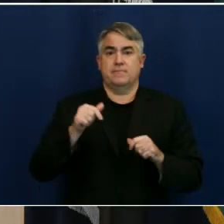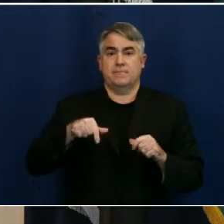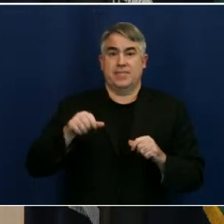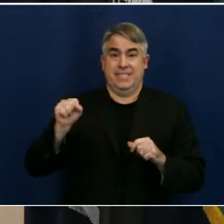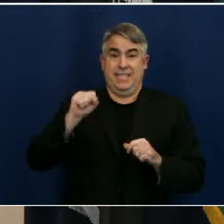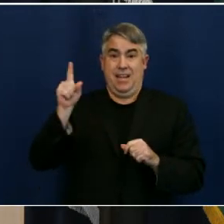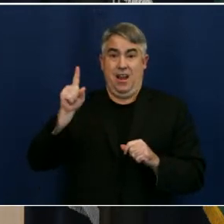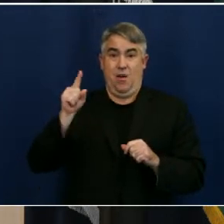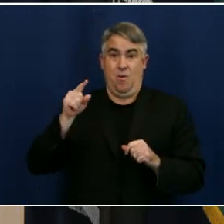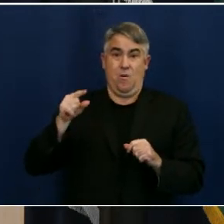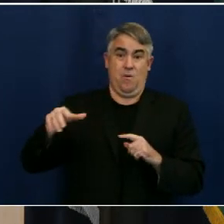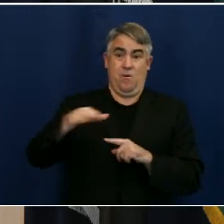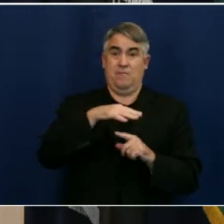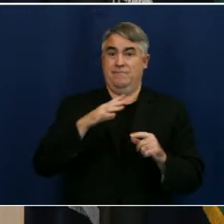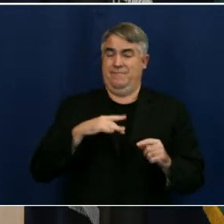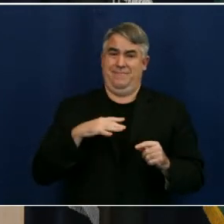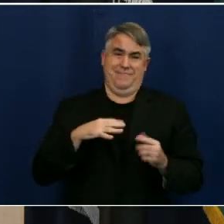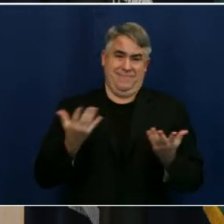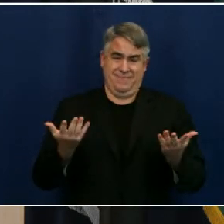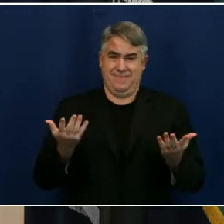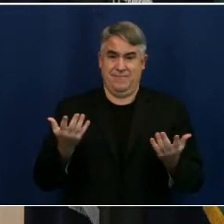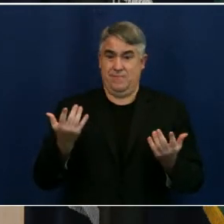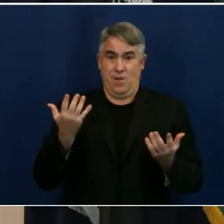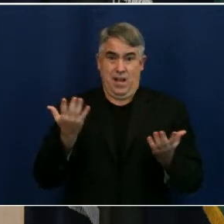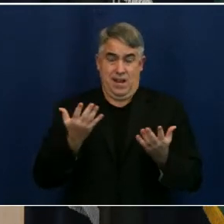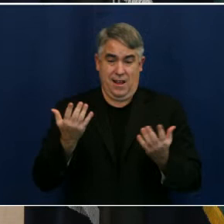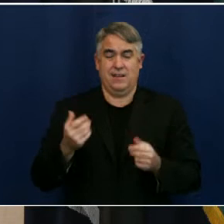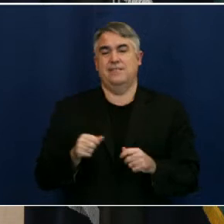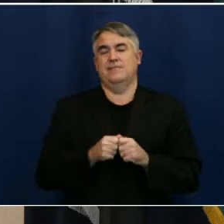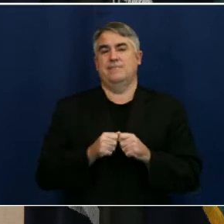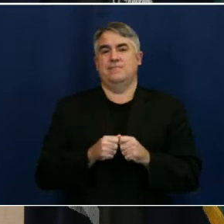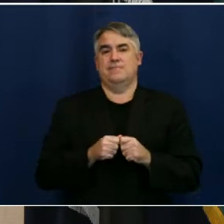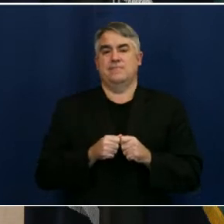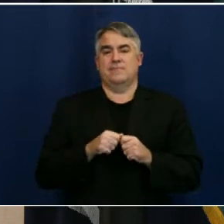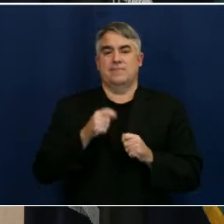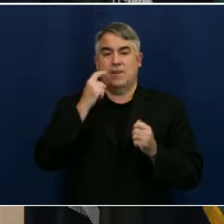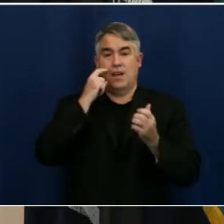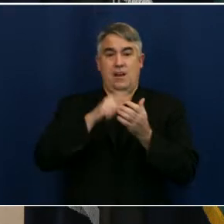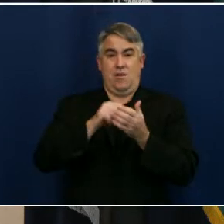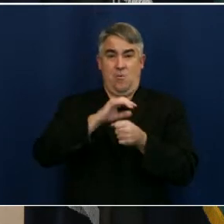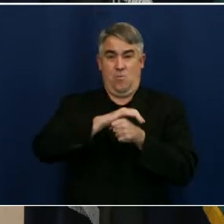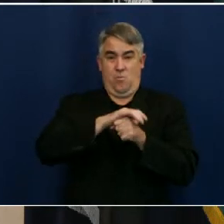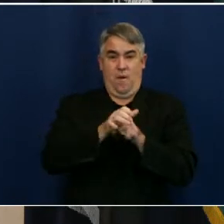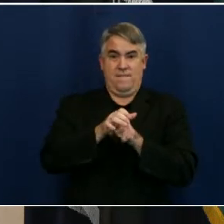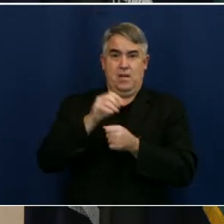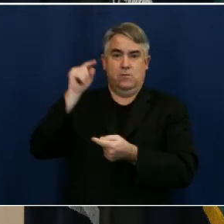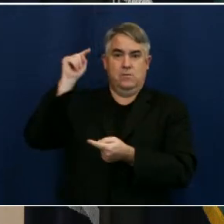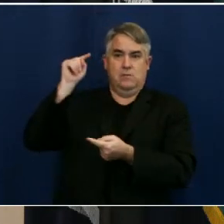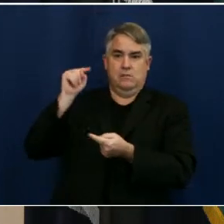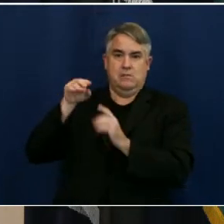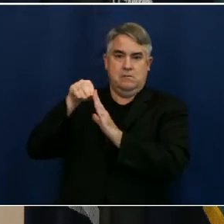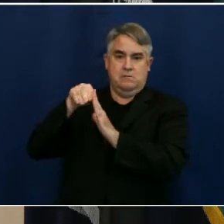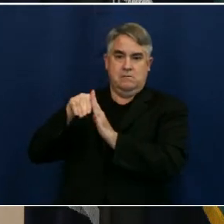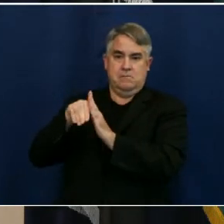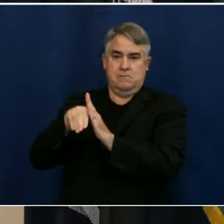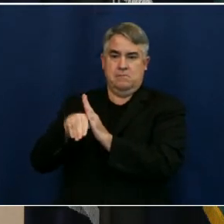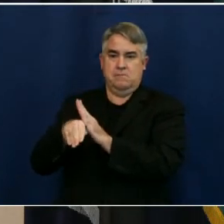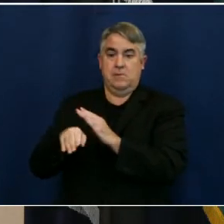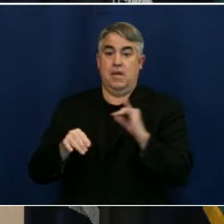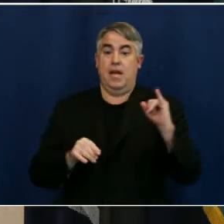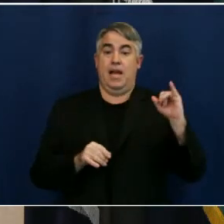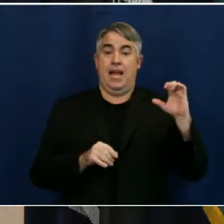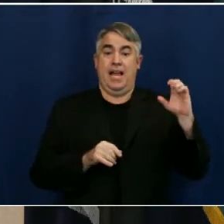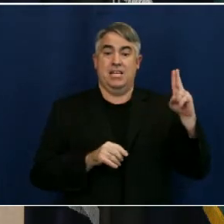positive developments in terms of our case counts beginning to come down. We've seen some modest reductions in our hospitalization, some lowering